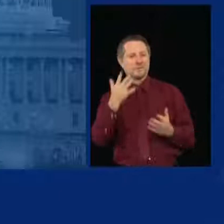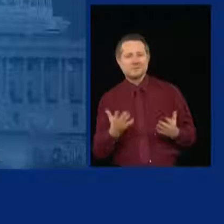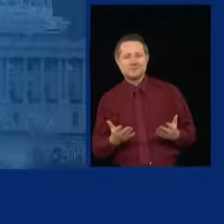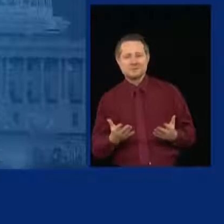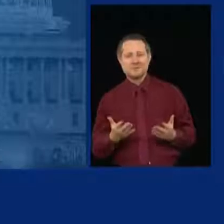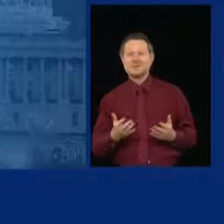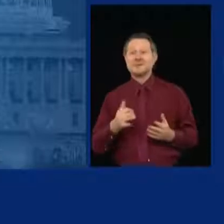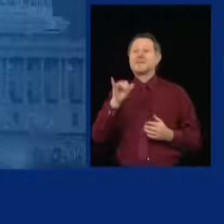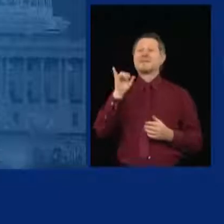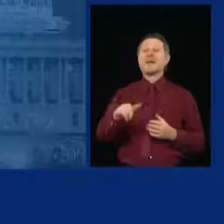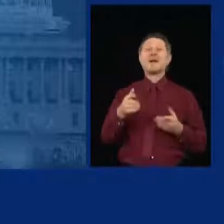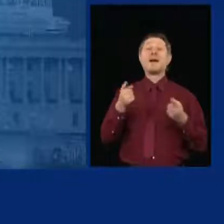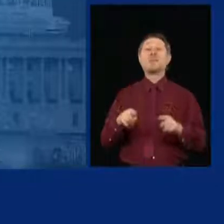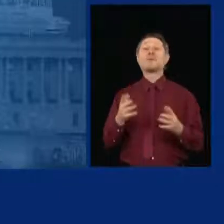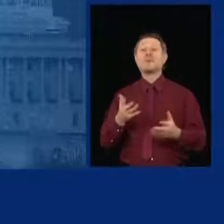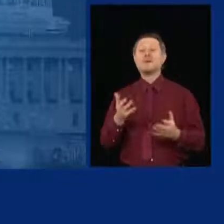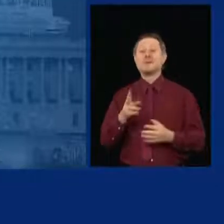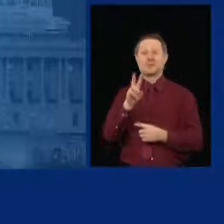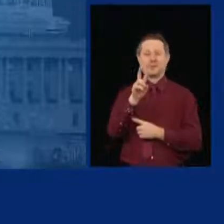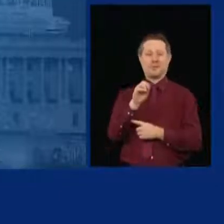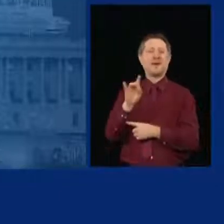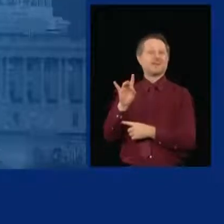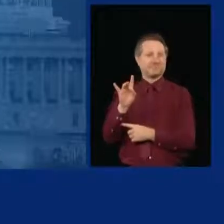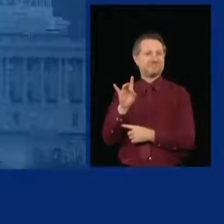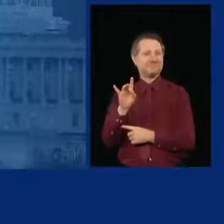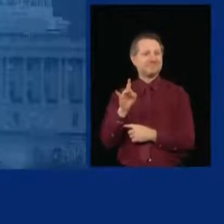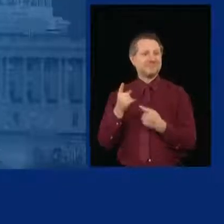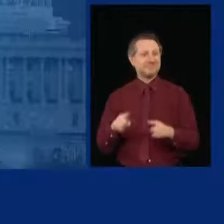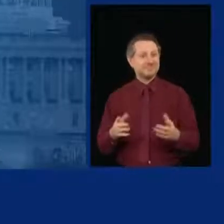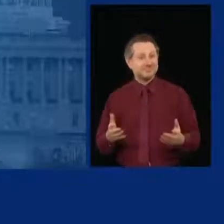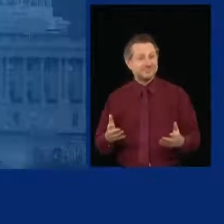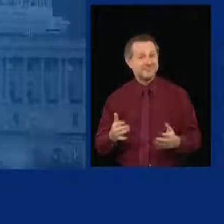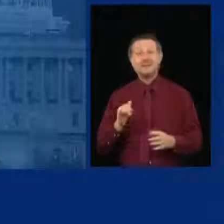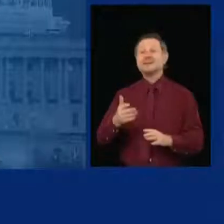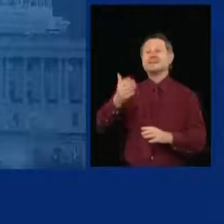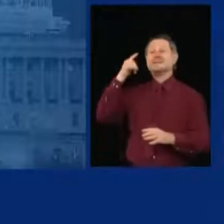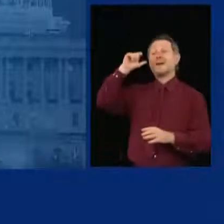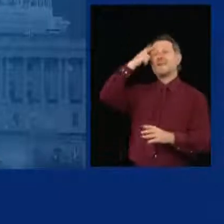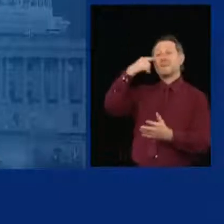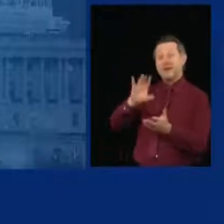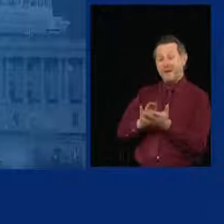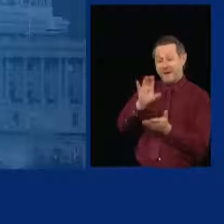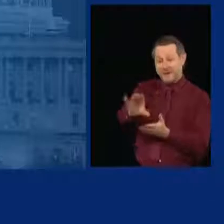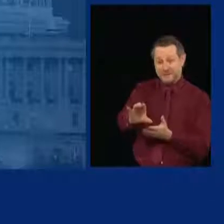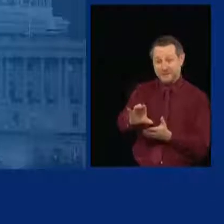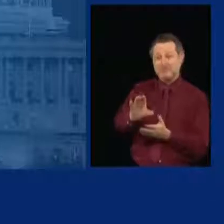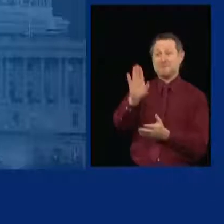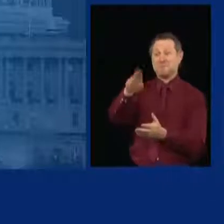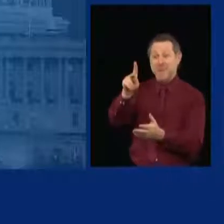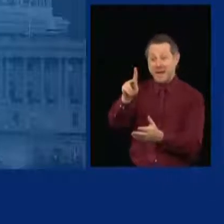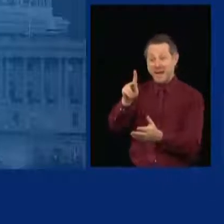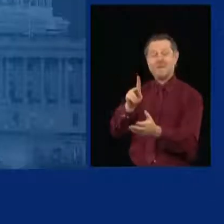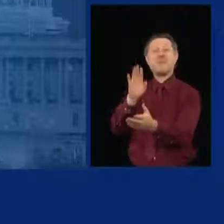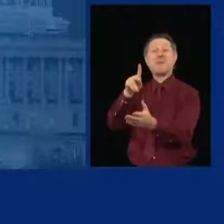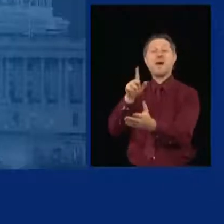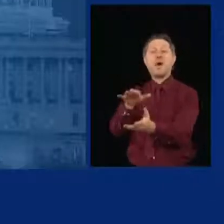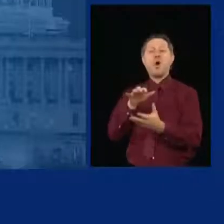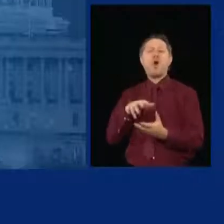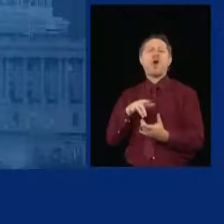the 2008 bailouts. They bailed out the banks, and the banks turned around and gave each other